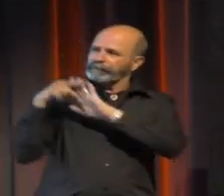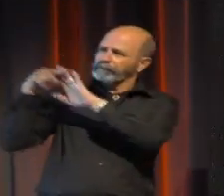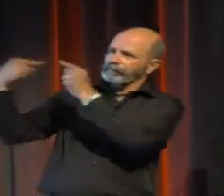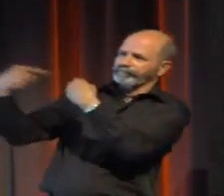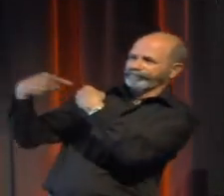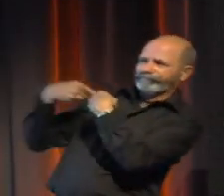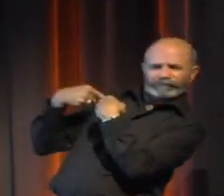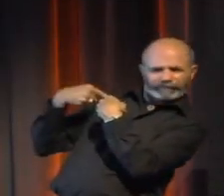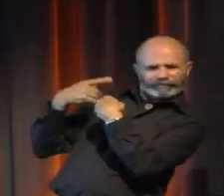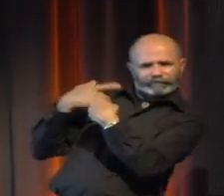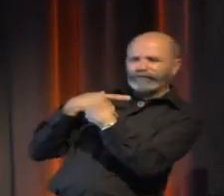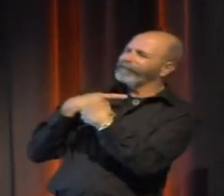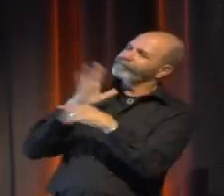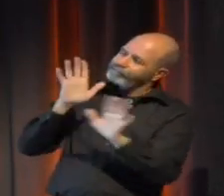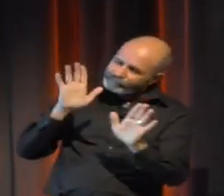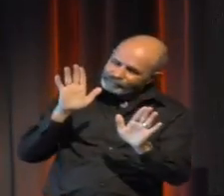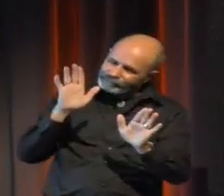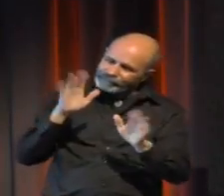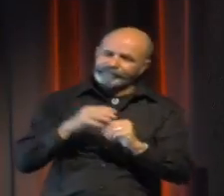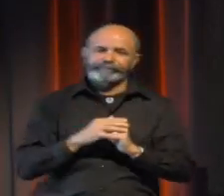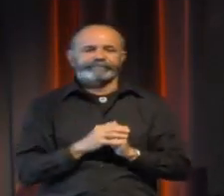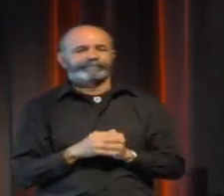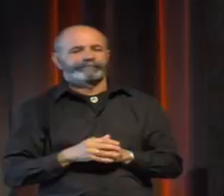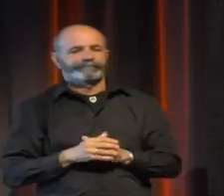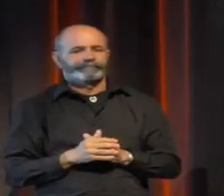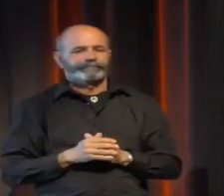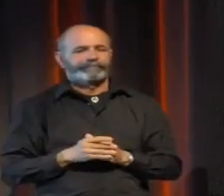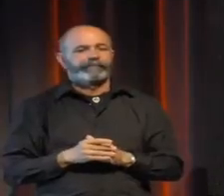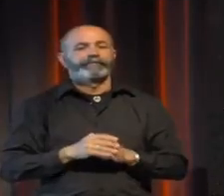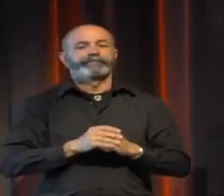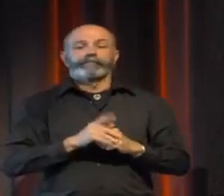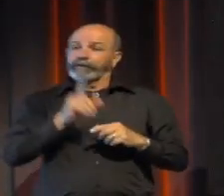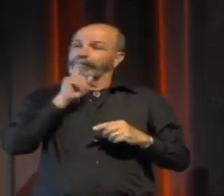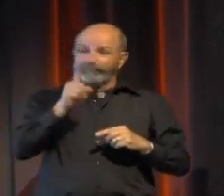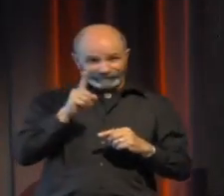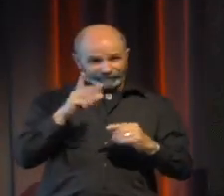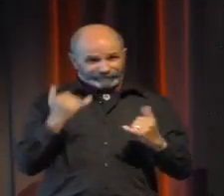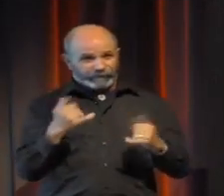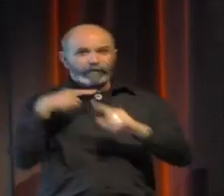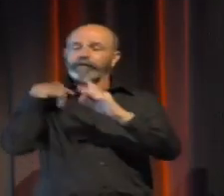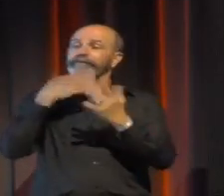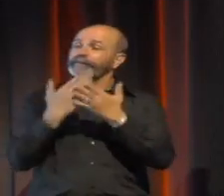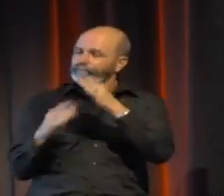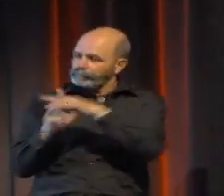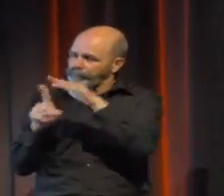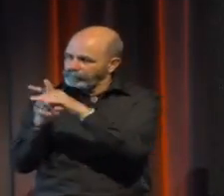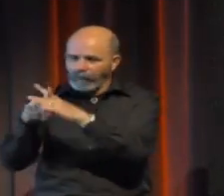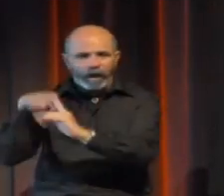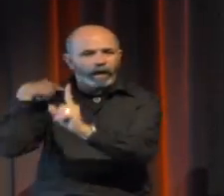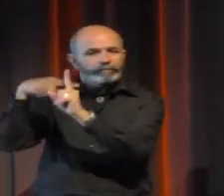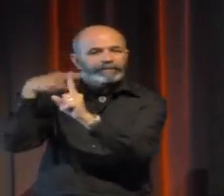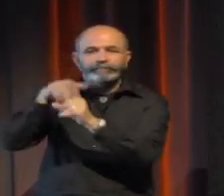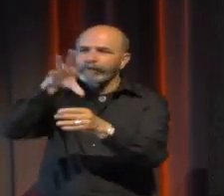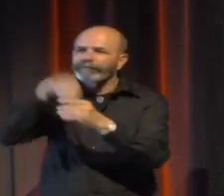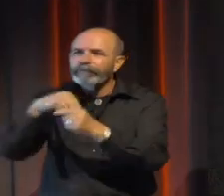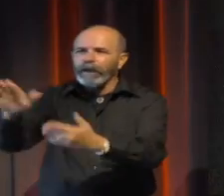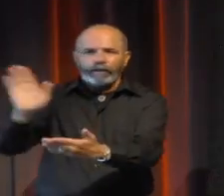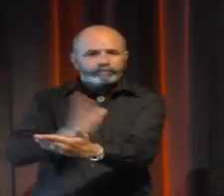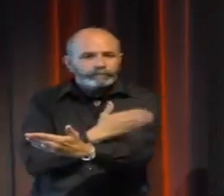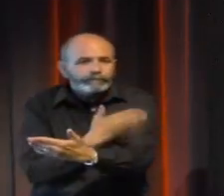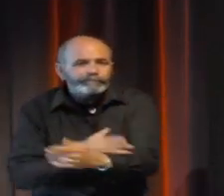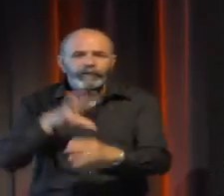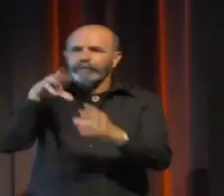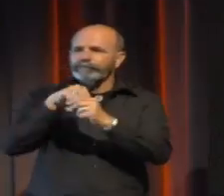about. I see people who are joining bands, who are making music, who are creating art and working jobs